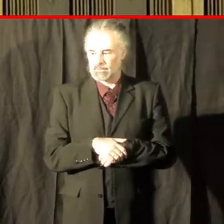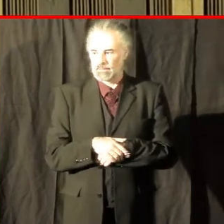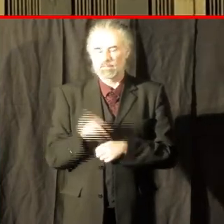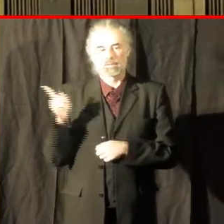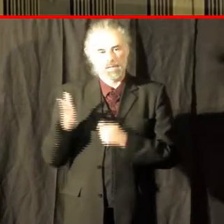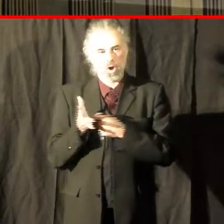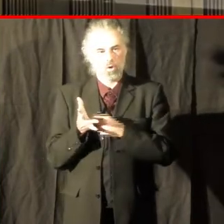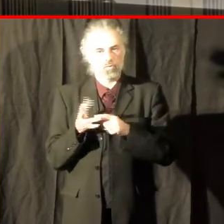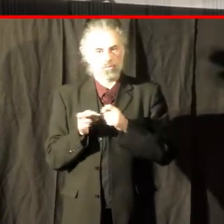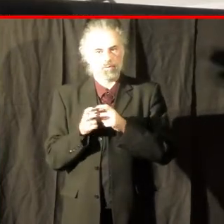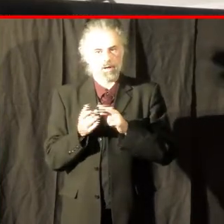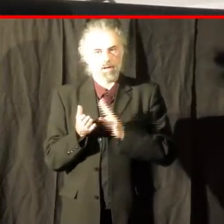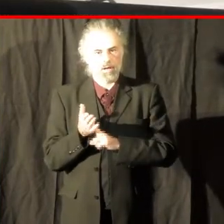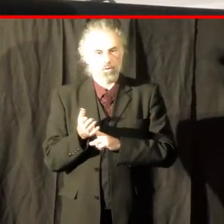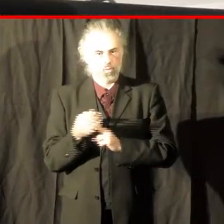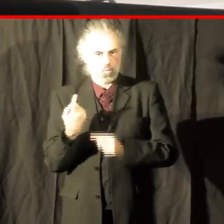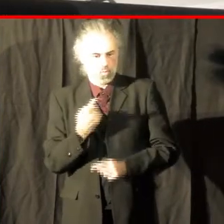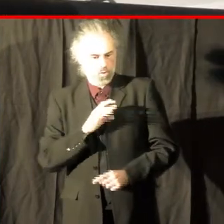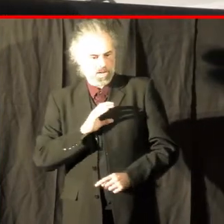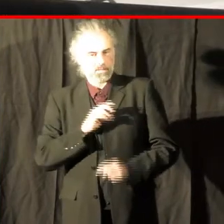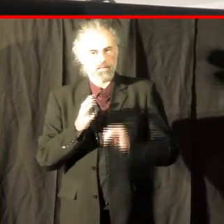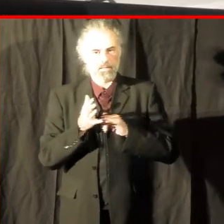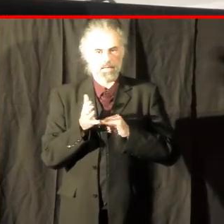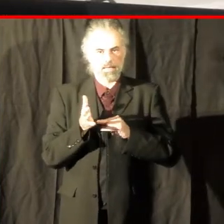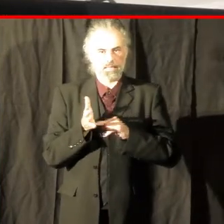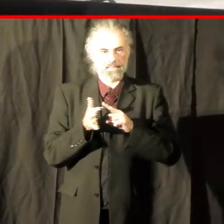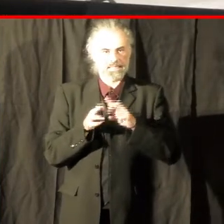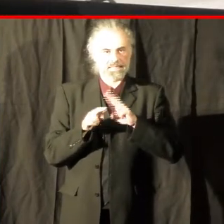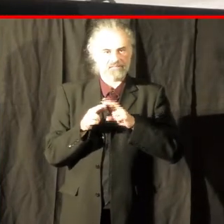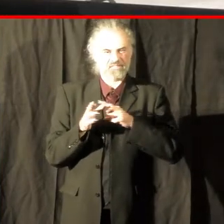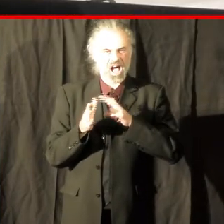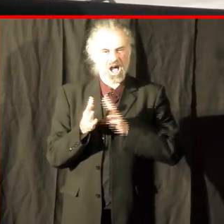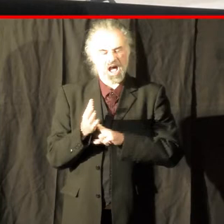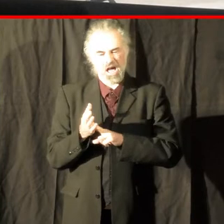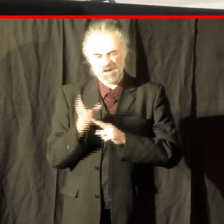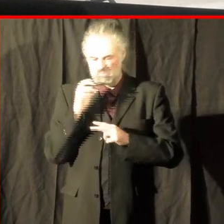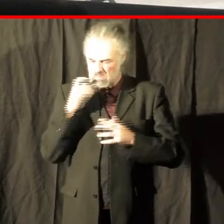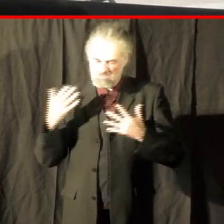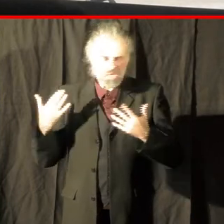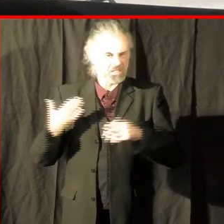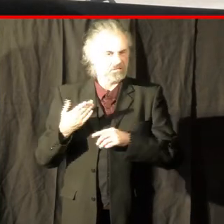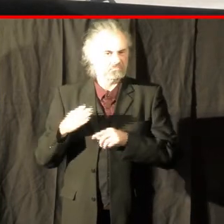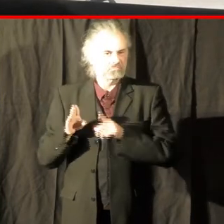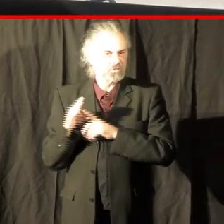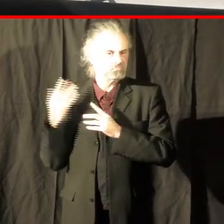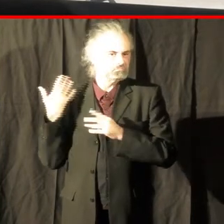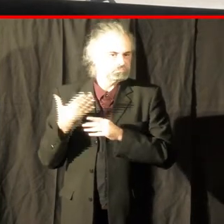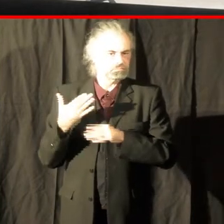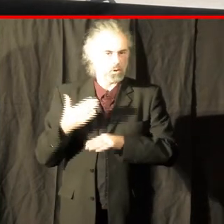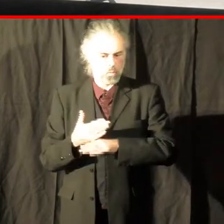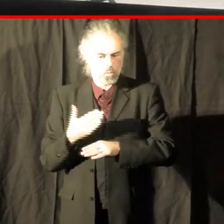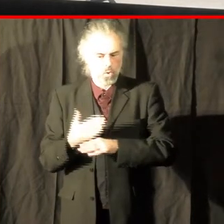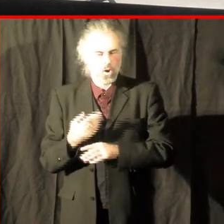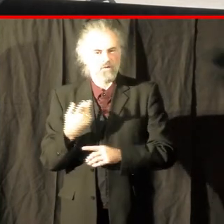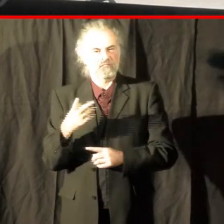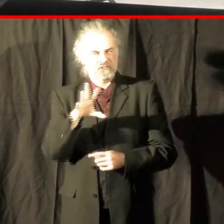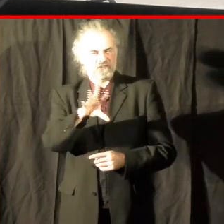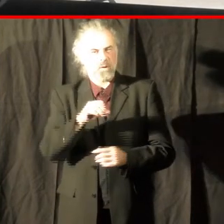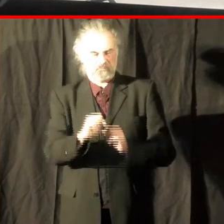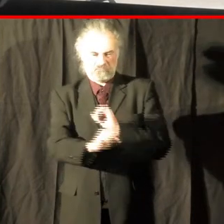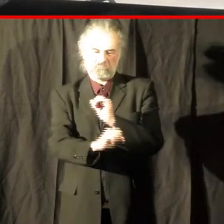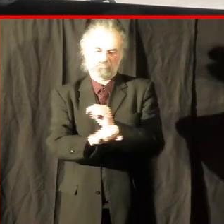Robin is playing Stefan. Stefan is a long-time worker from the thingamibob